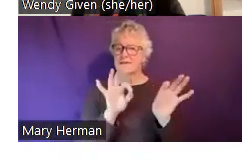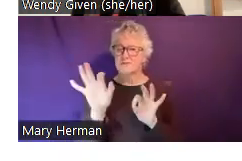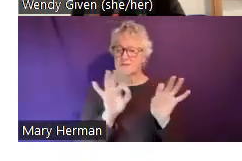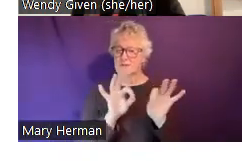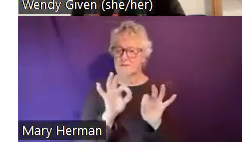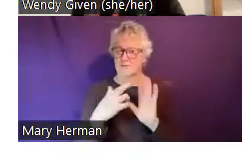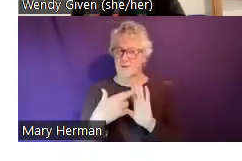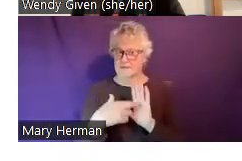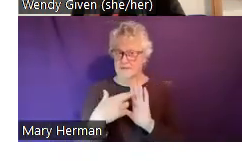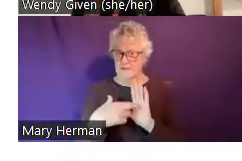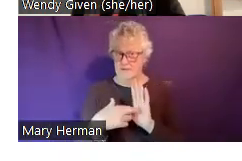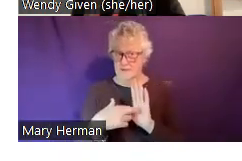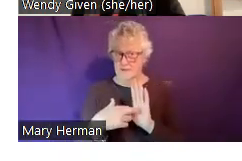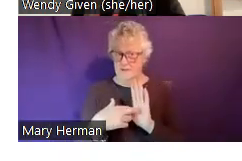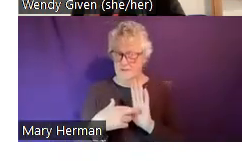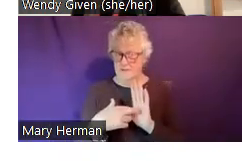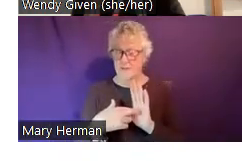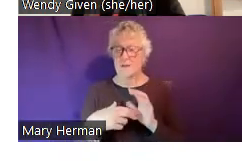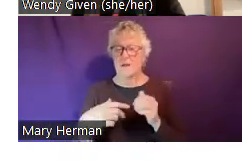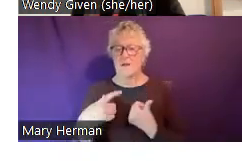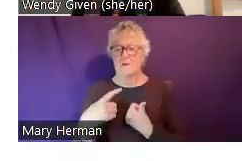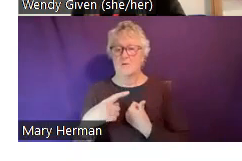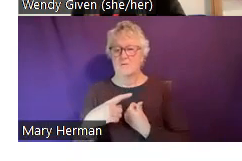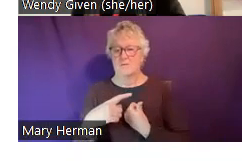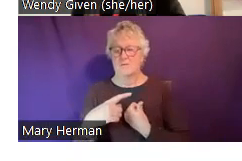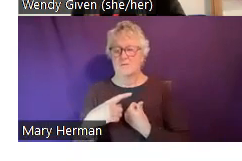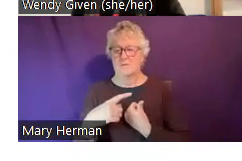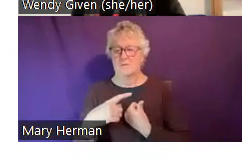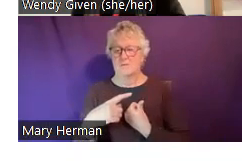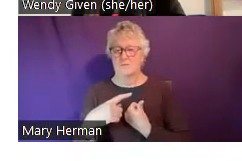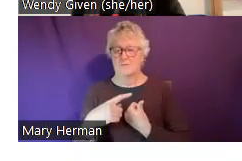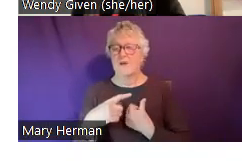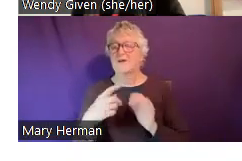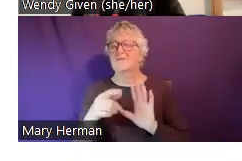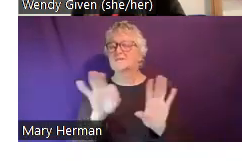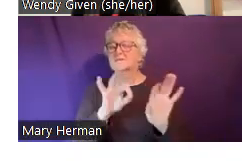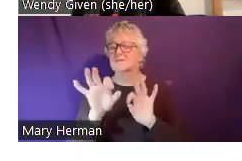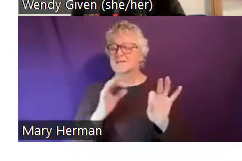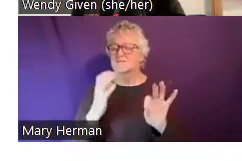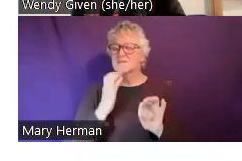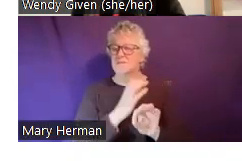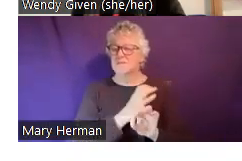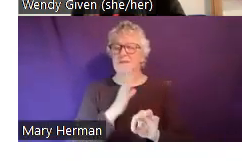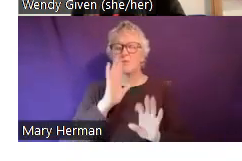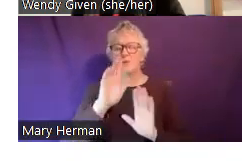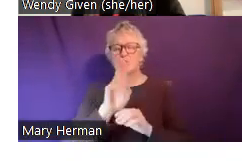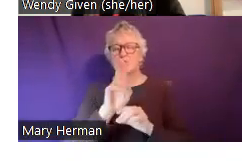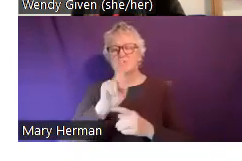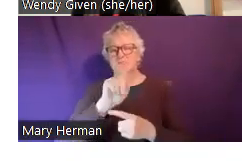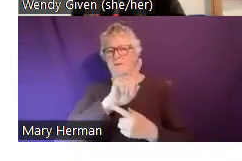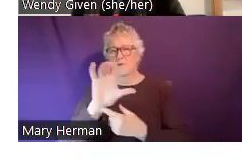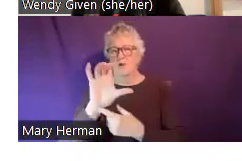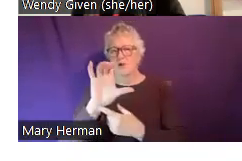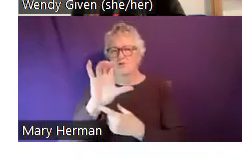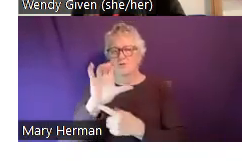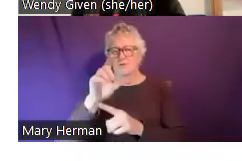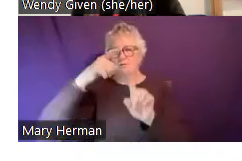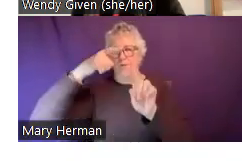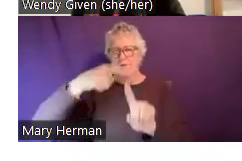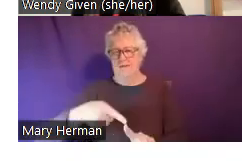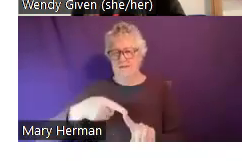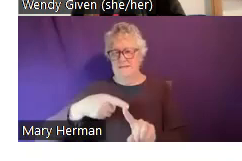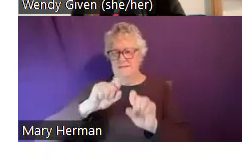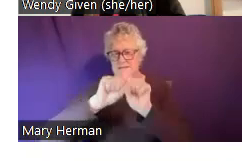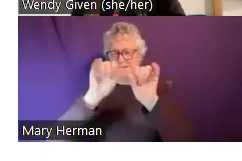will be, the selection committee is really going to use this 100-point system for the process